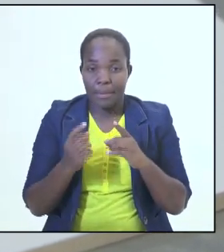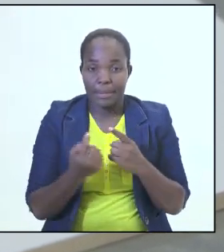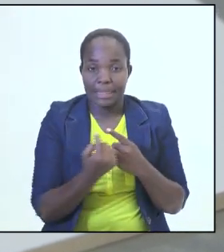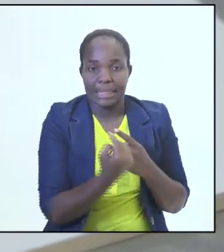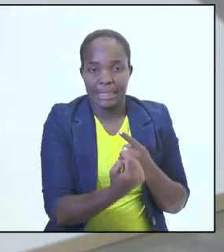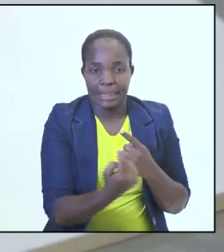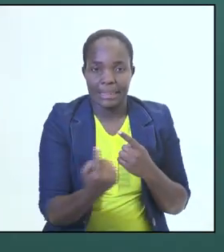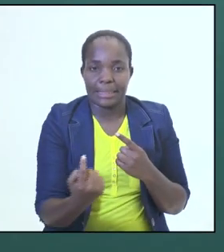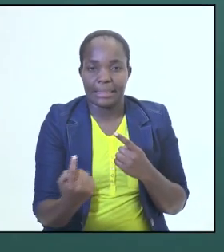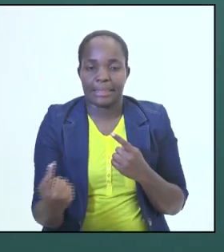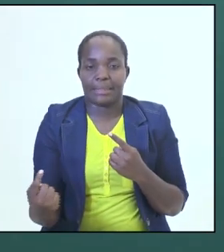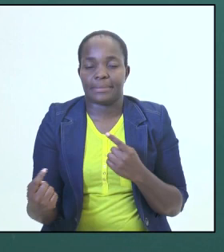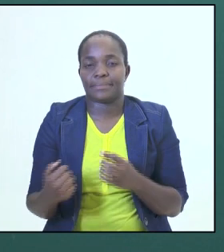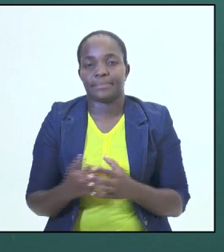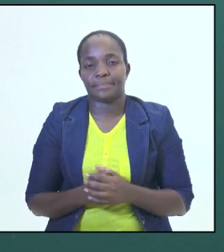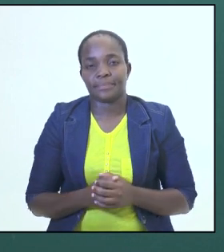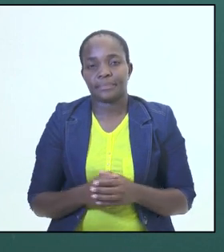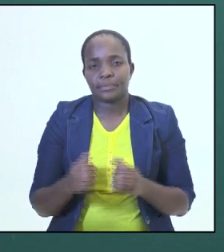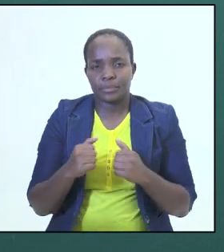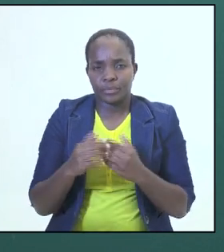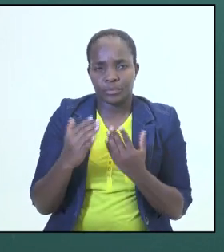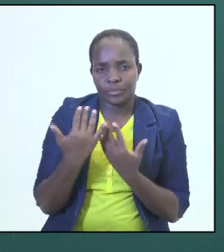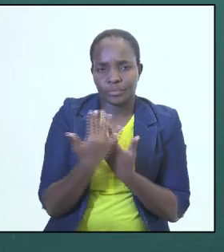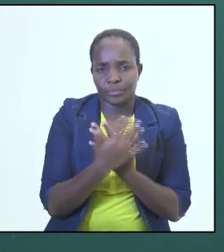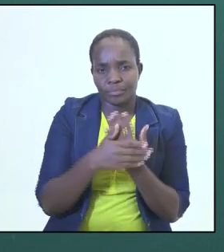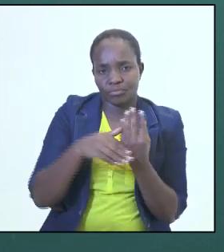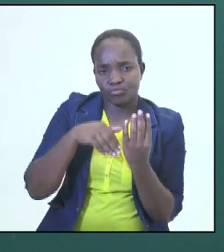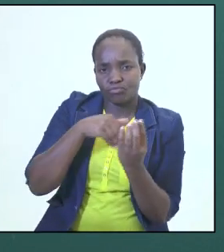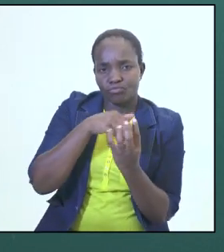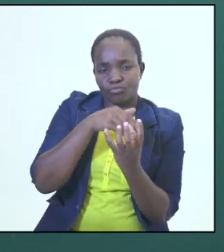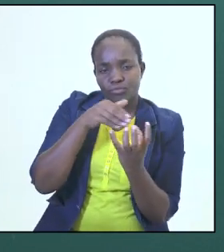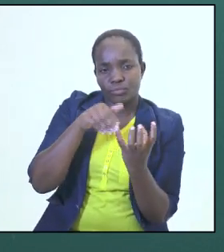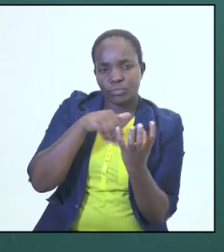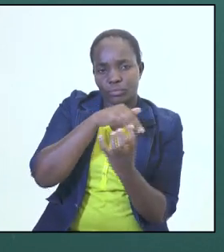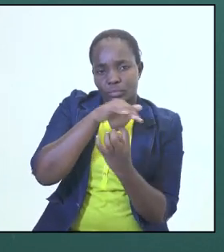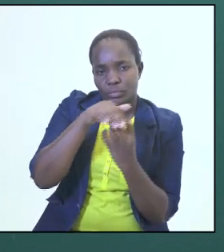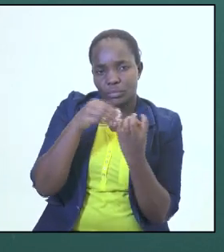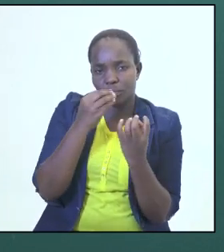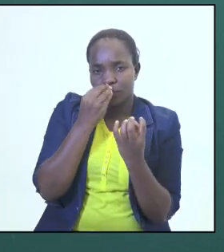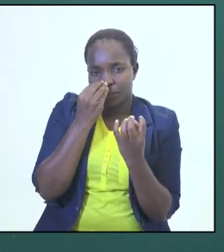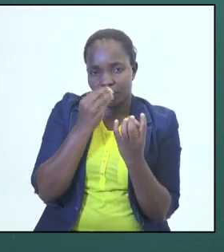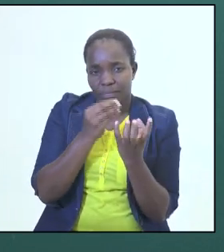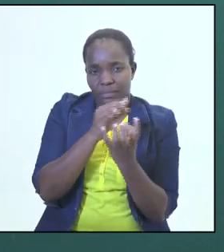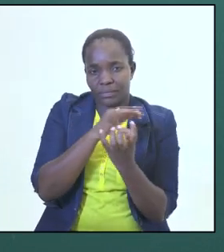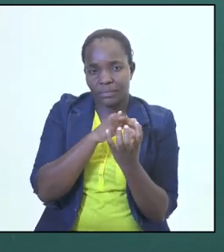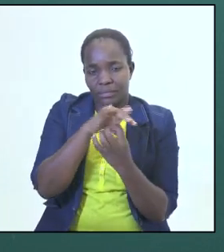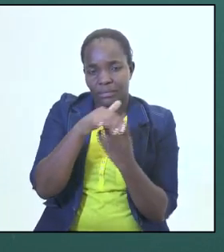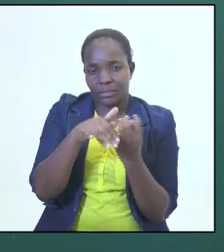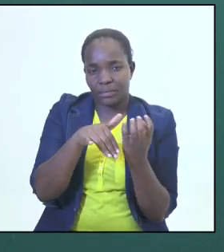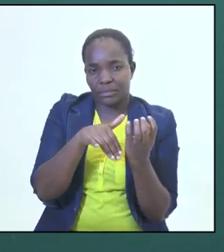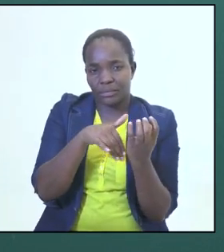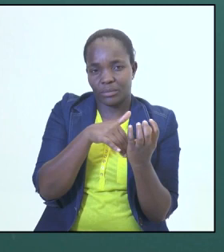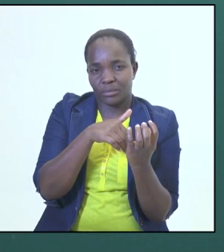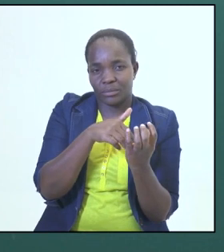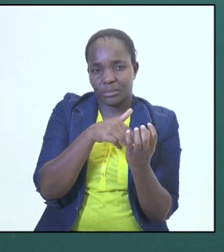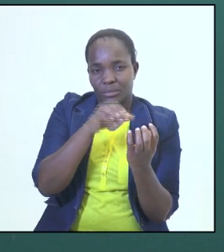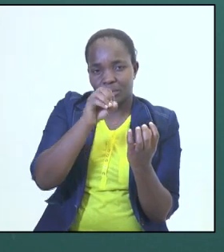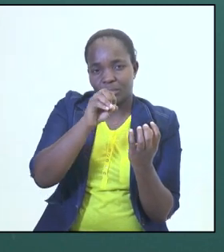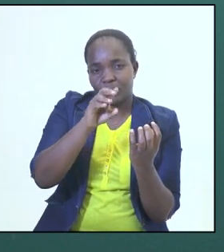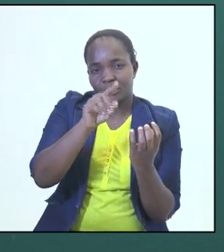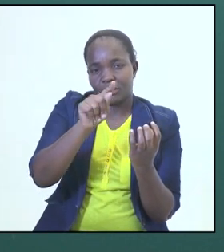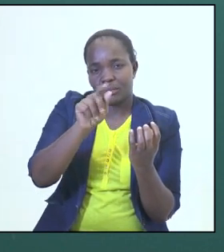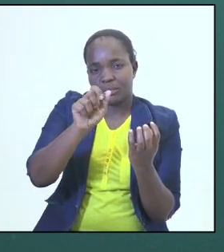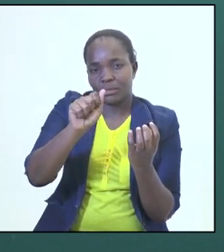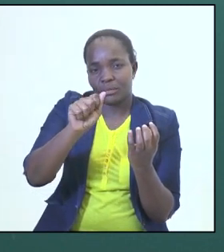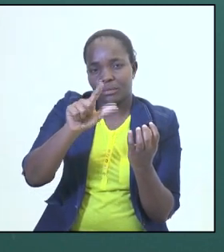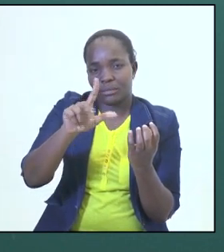of each part. Starting on the outside of the flower, we have the flower stalk or stem. Obviously, this connects